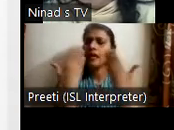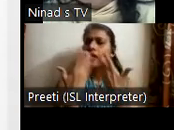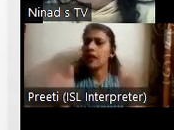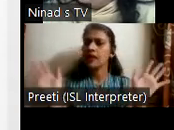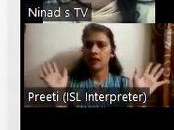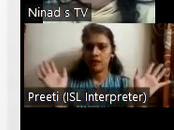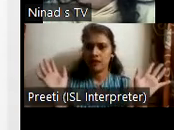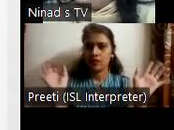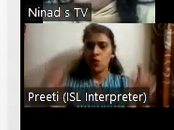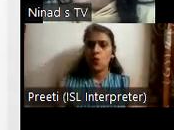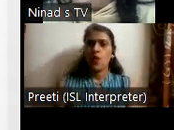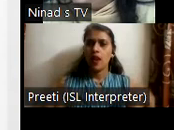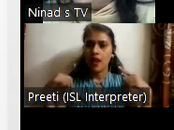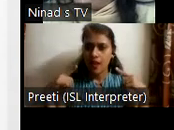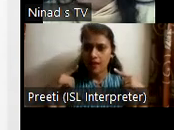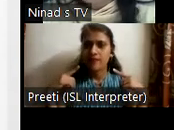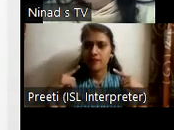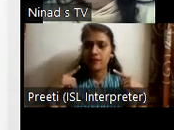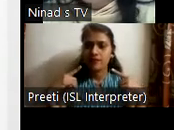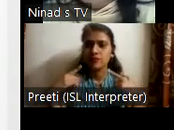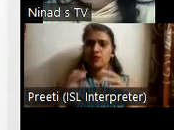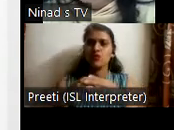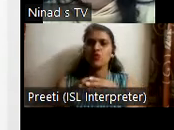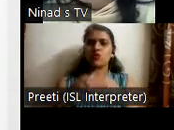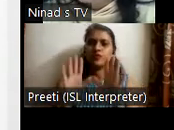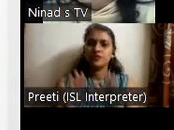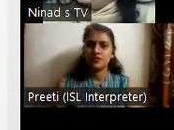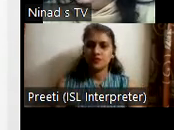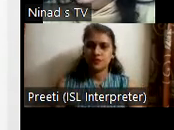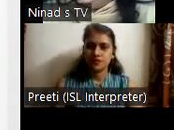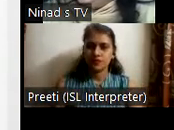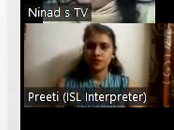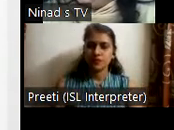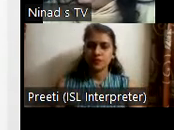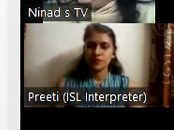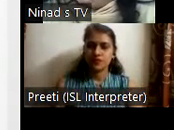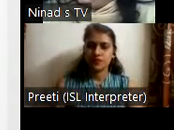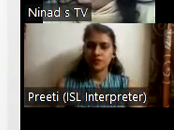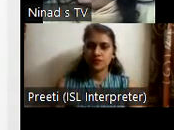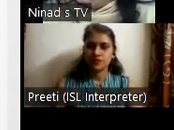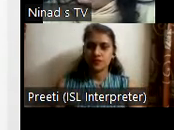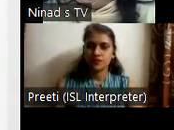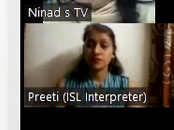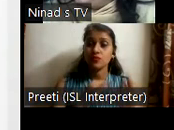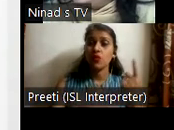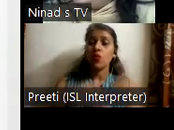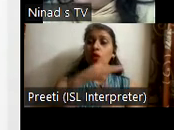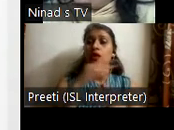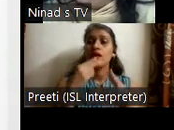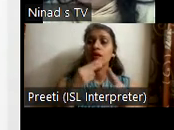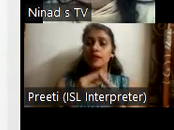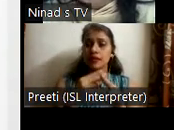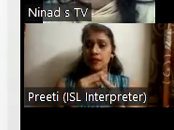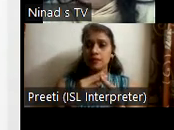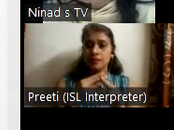who lives in a family as a unit of society is called as ontogenic self.